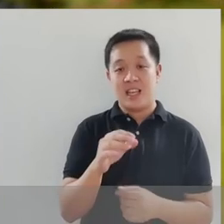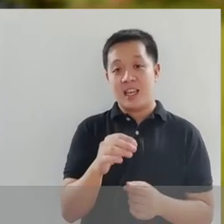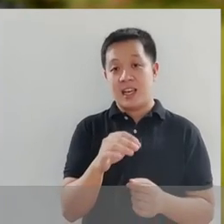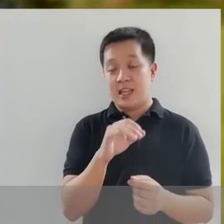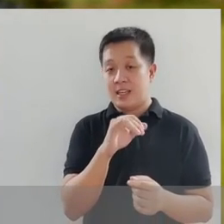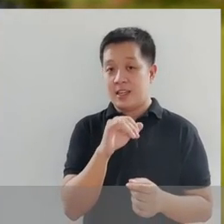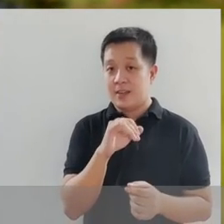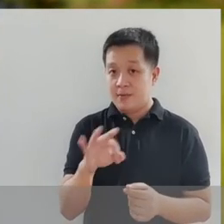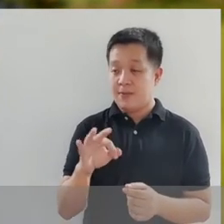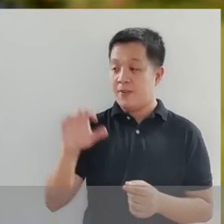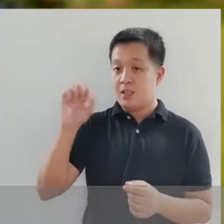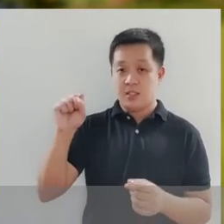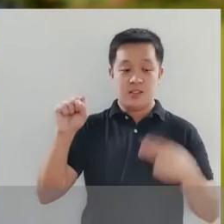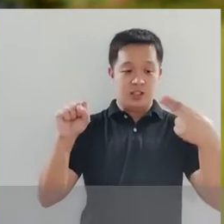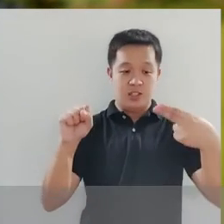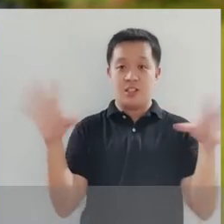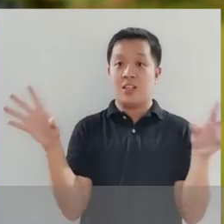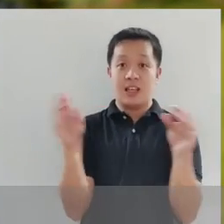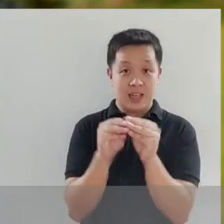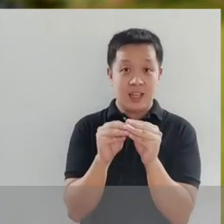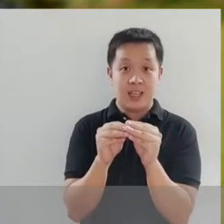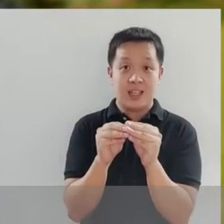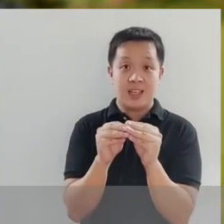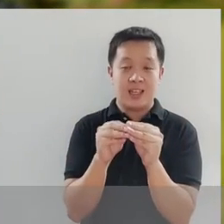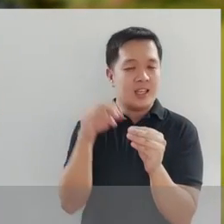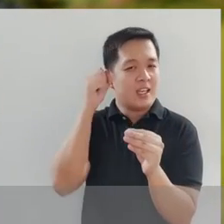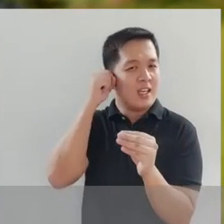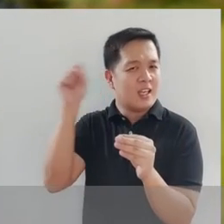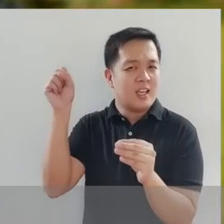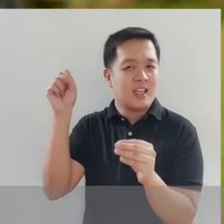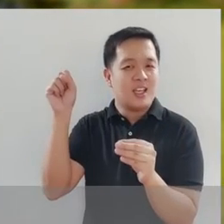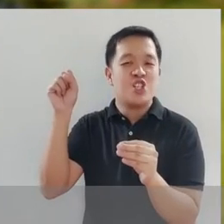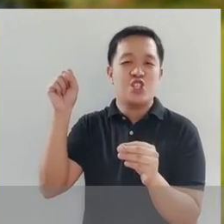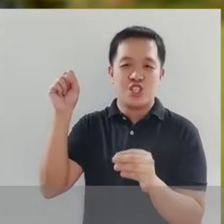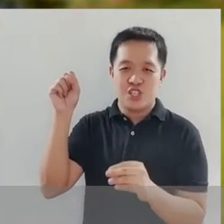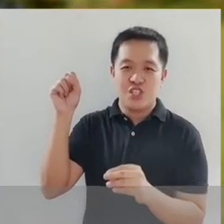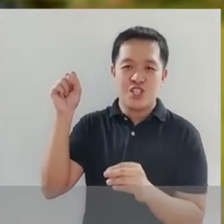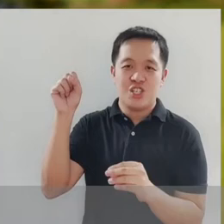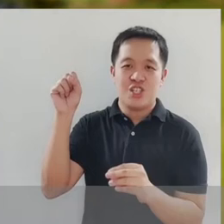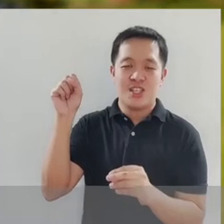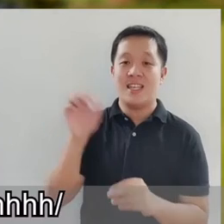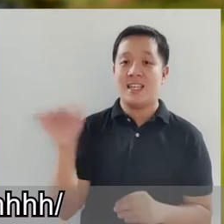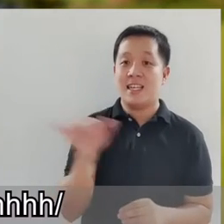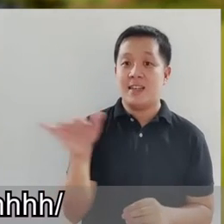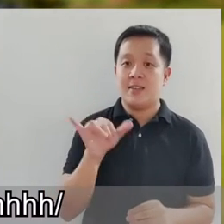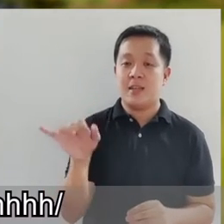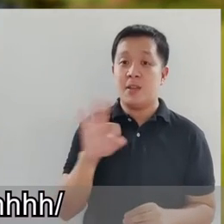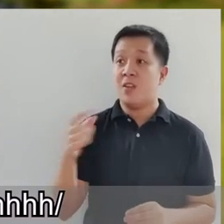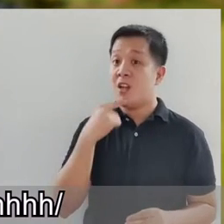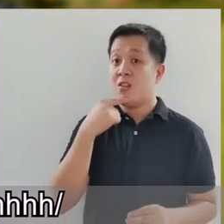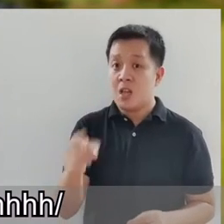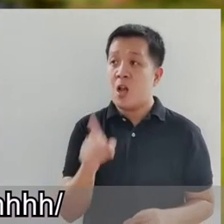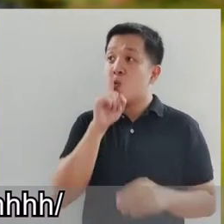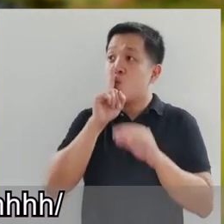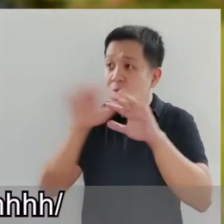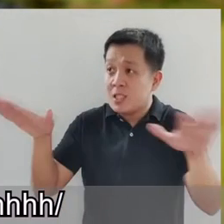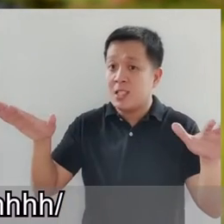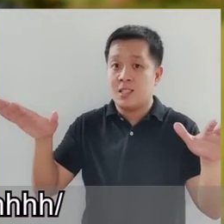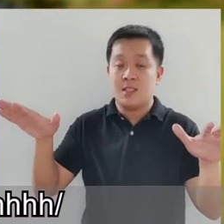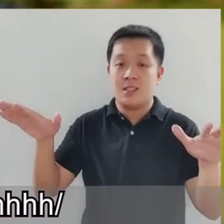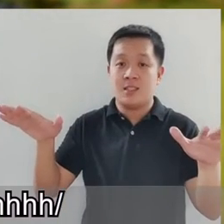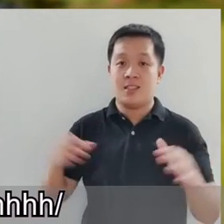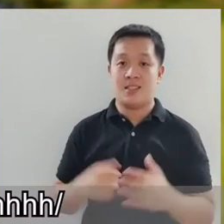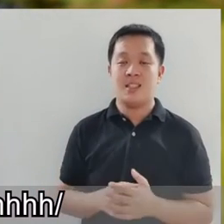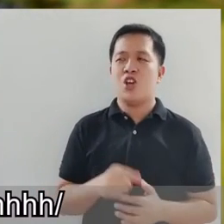And when an S and an H come together, they sound like sh, like the sound you say when you